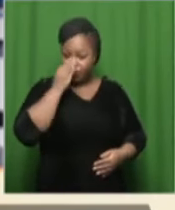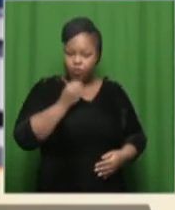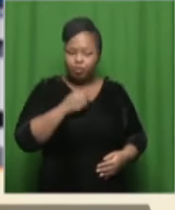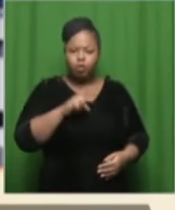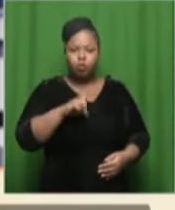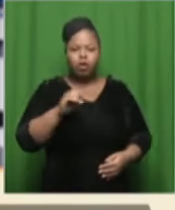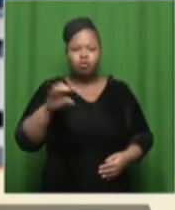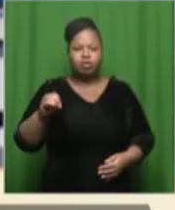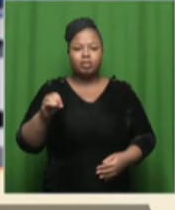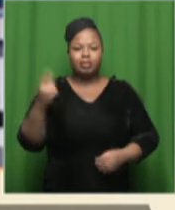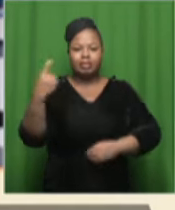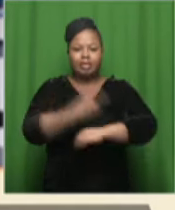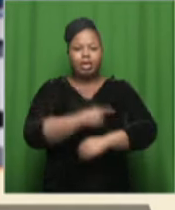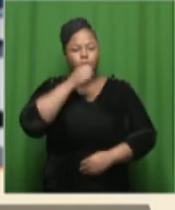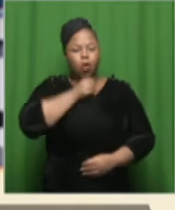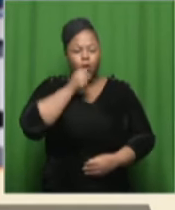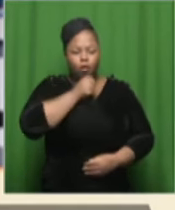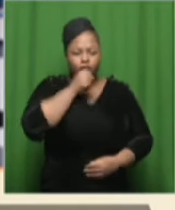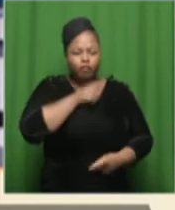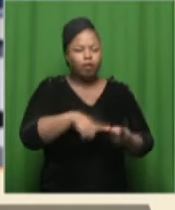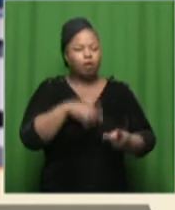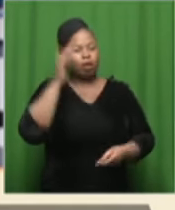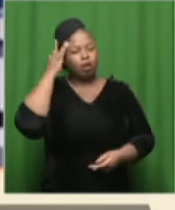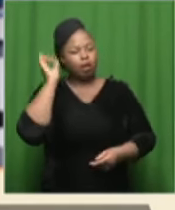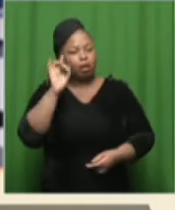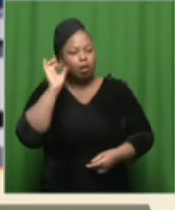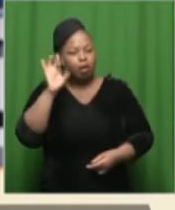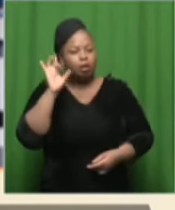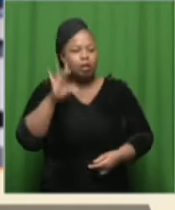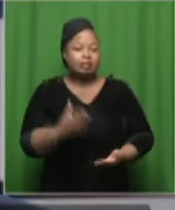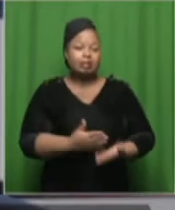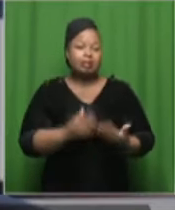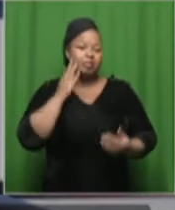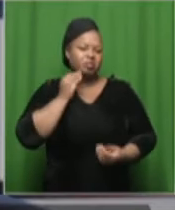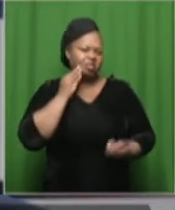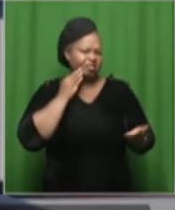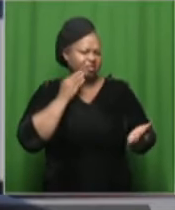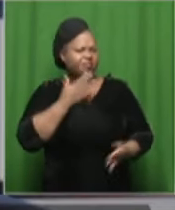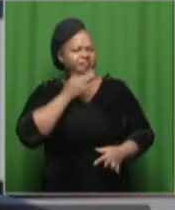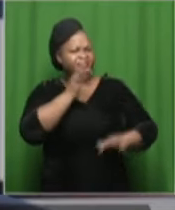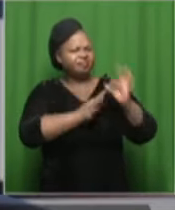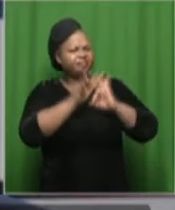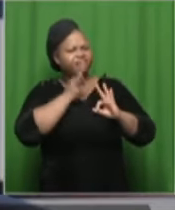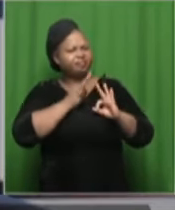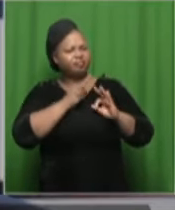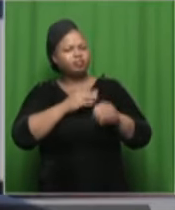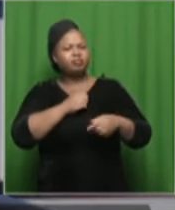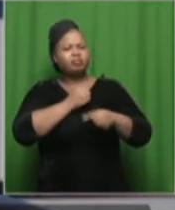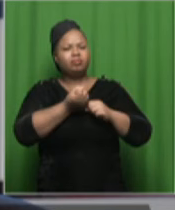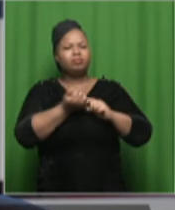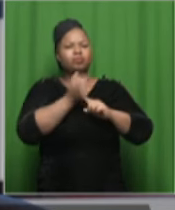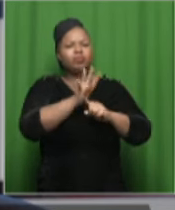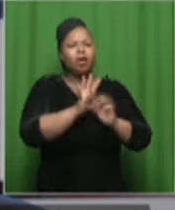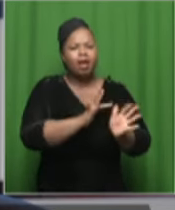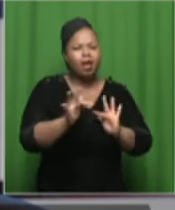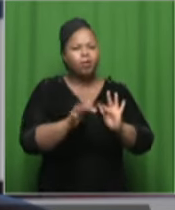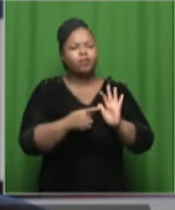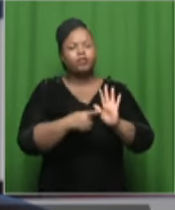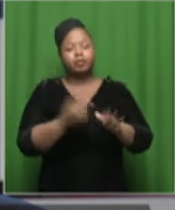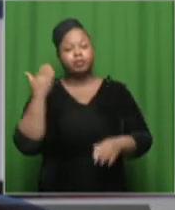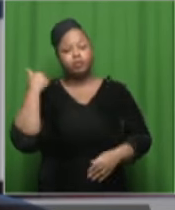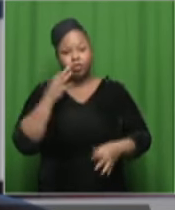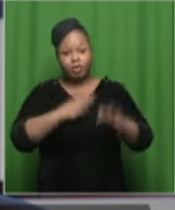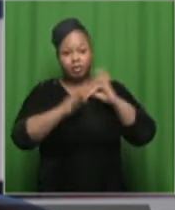that 100-day cough as well. There's headaches that some people experience. Talk to us about some of those signs in relation to the phenomenon you spoke